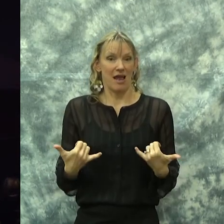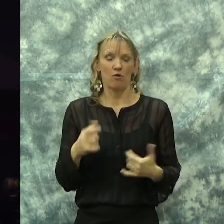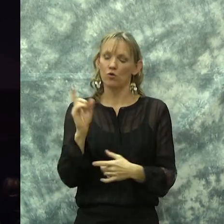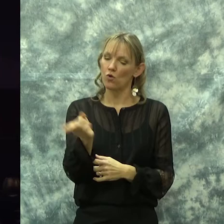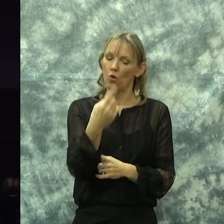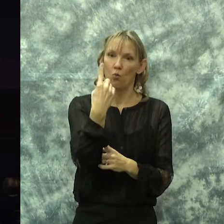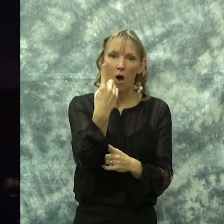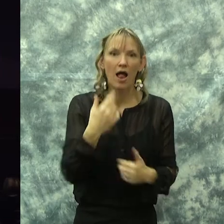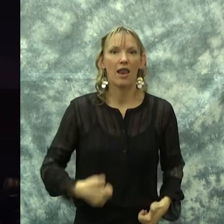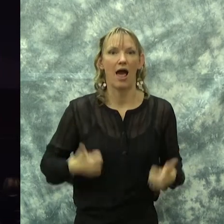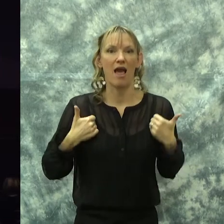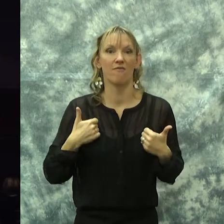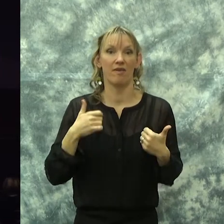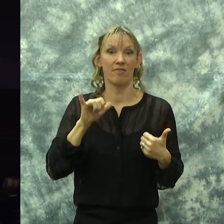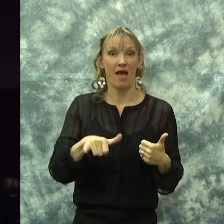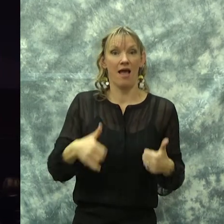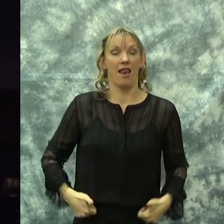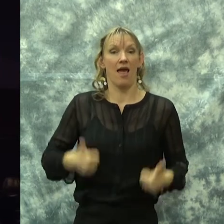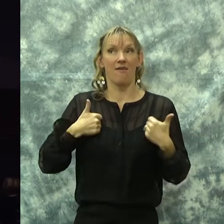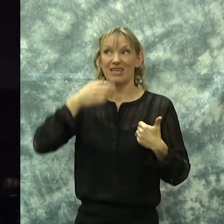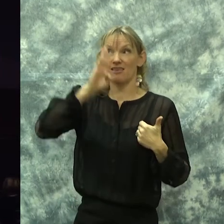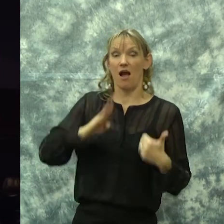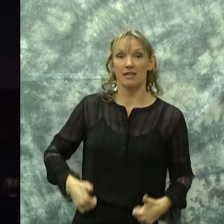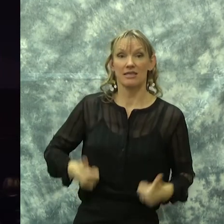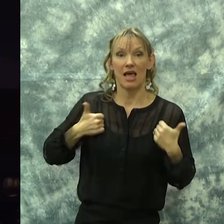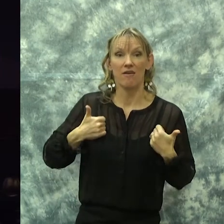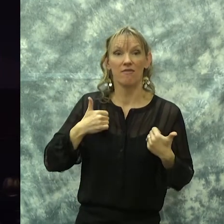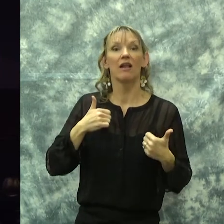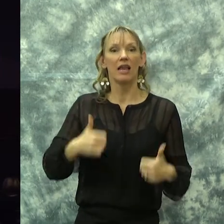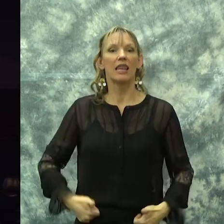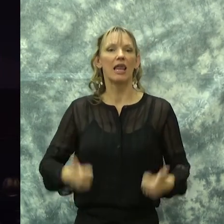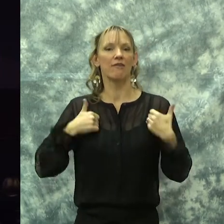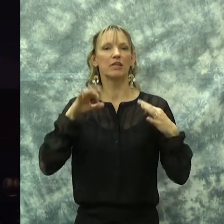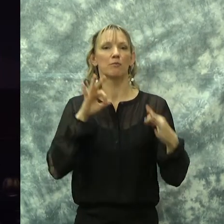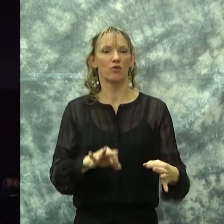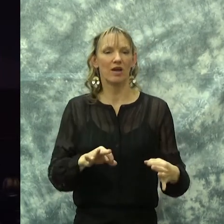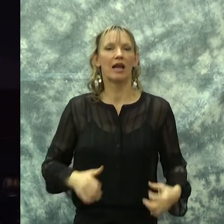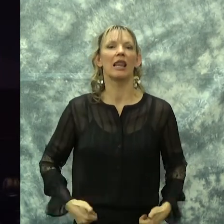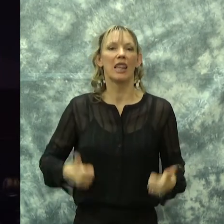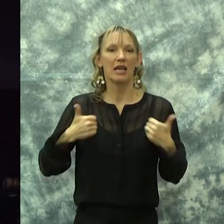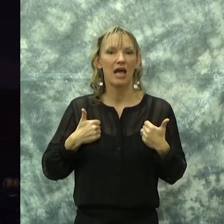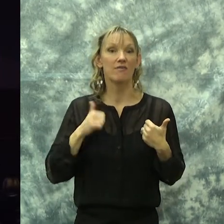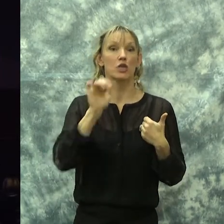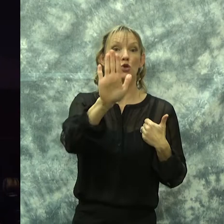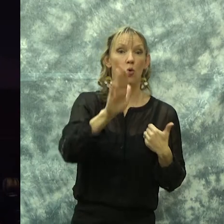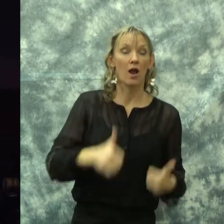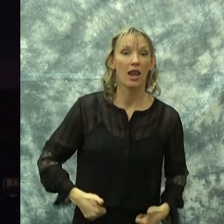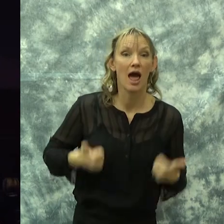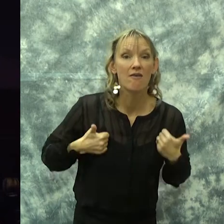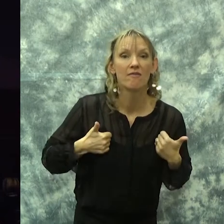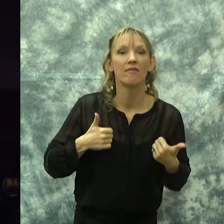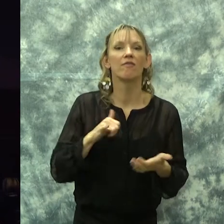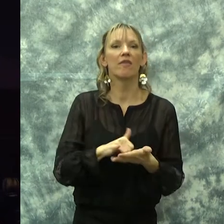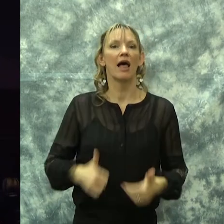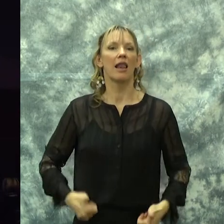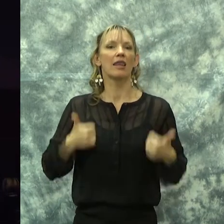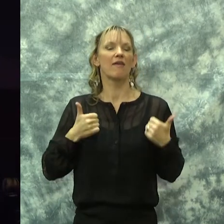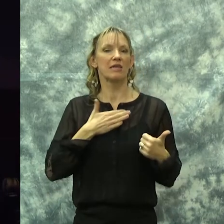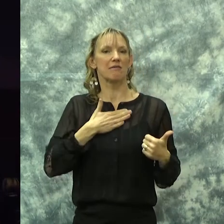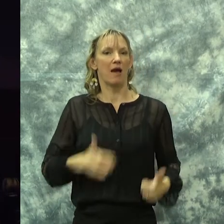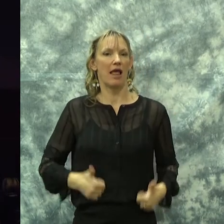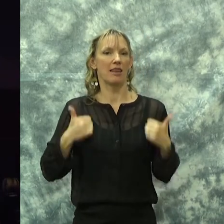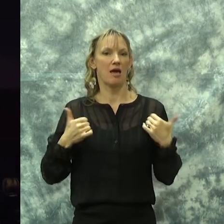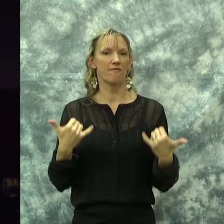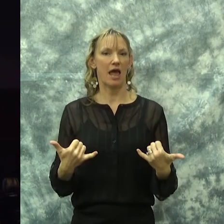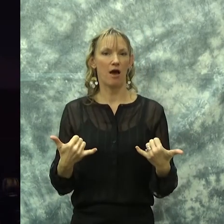one life. That life is God's life. That life is perfect. That life is your life. That life is my life